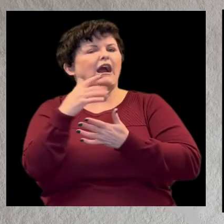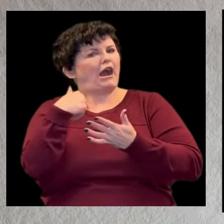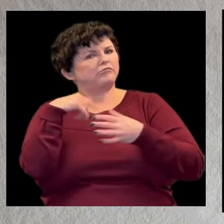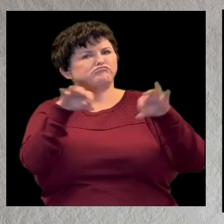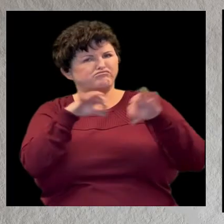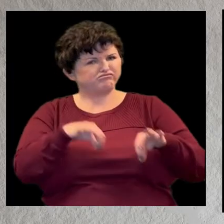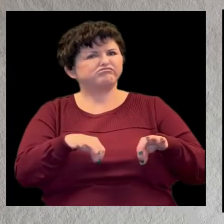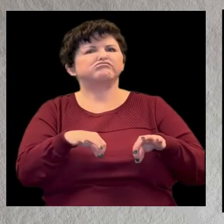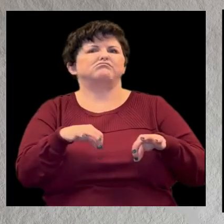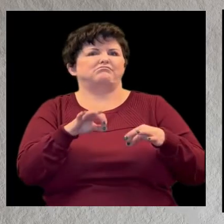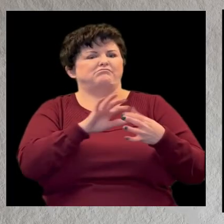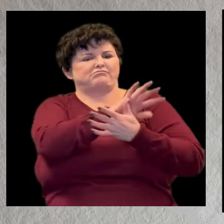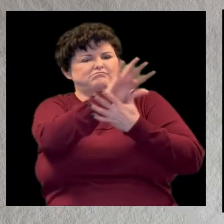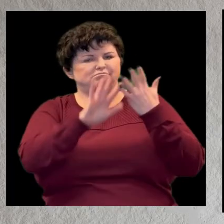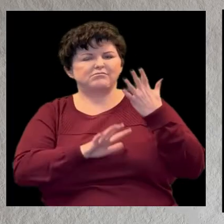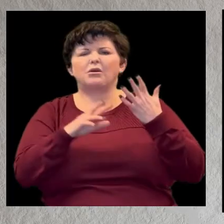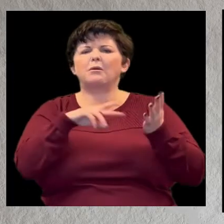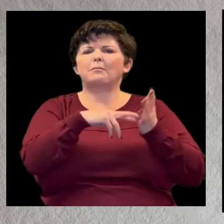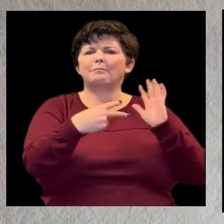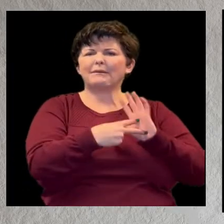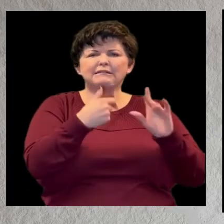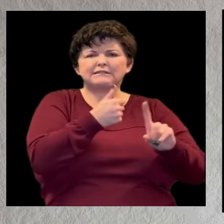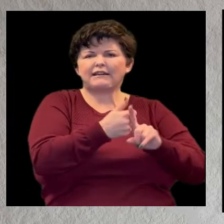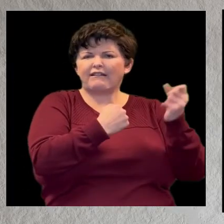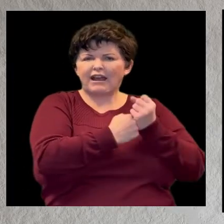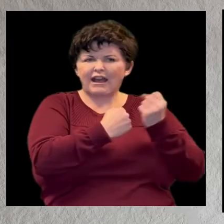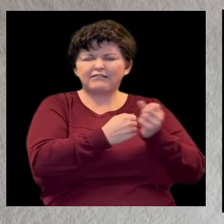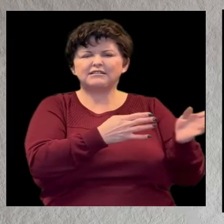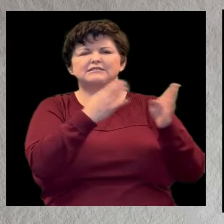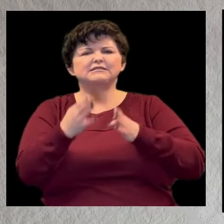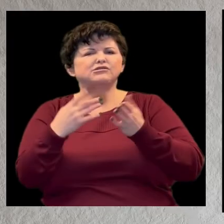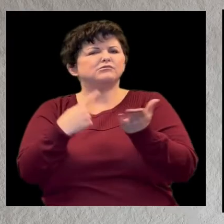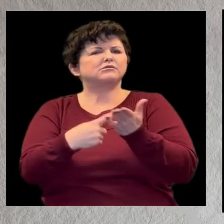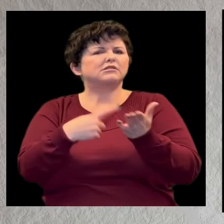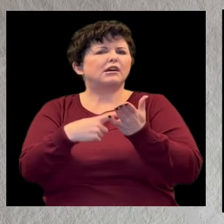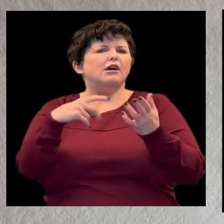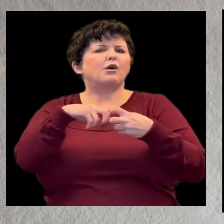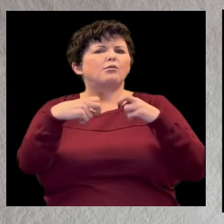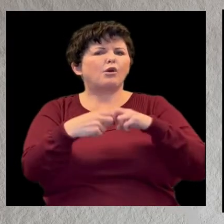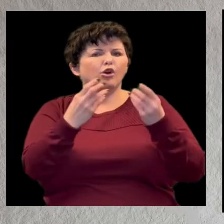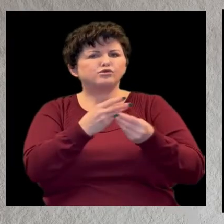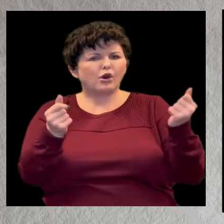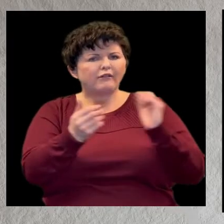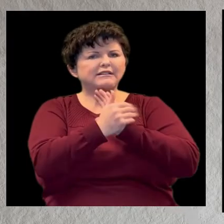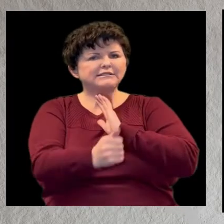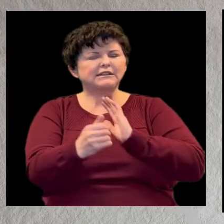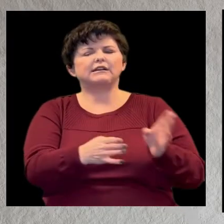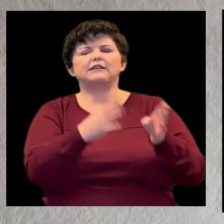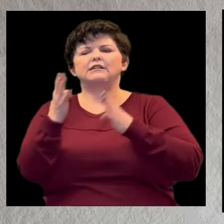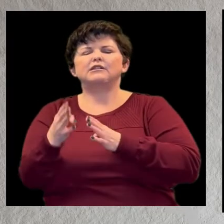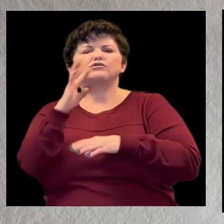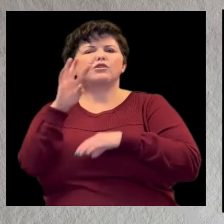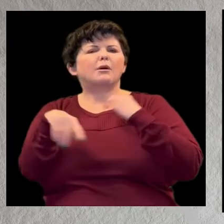talked about what self-advocacy is, and we discussed some problem-solving skills, as well as we talked about